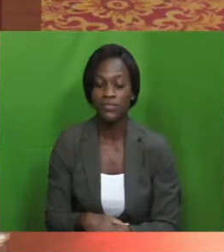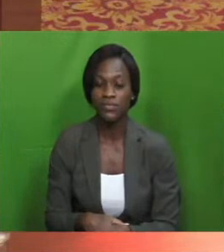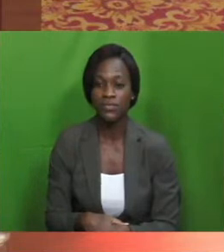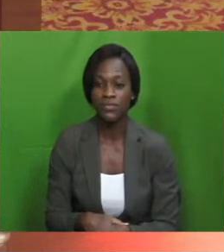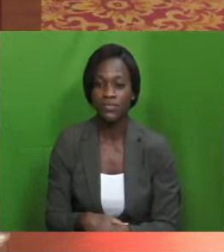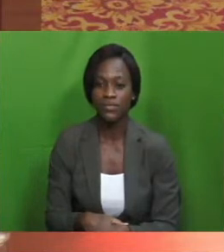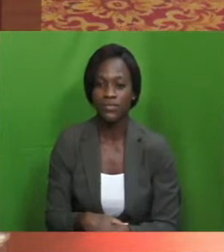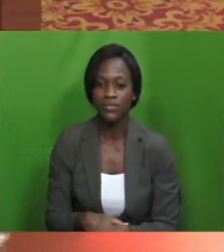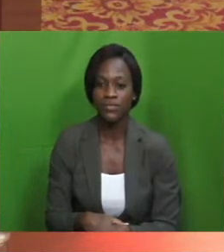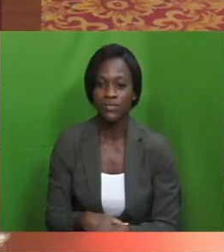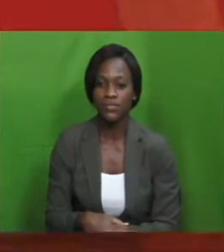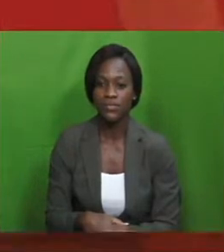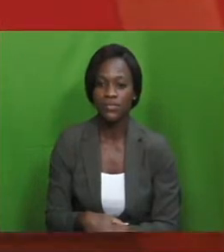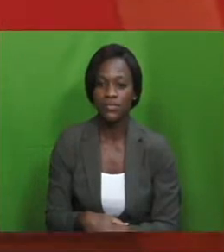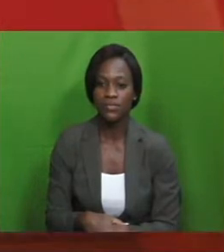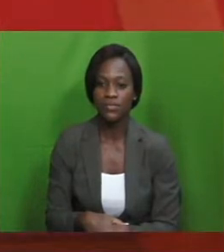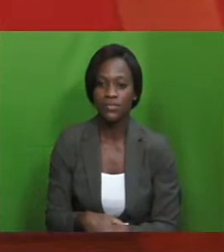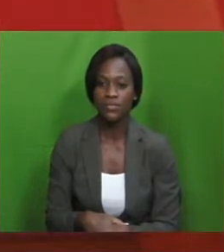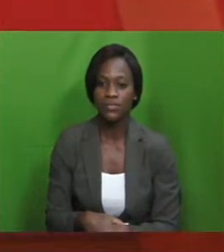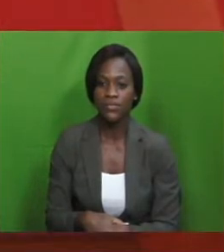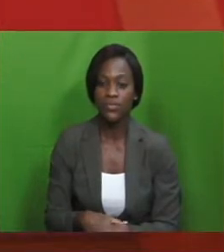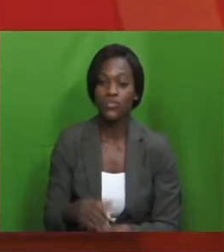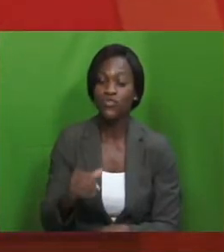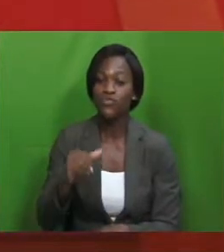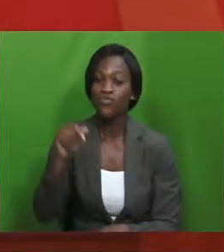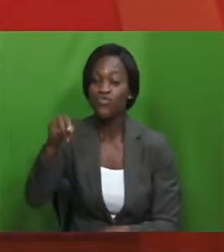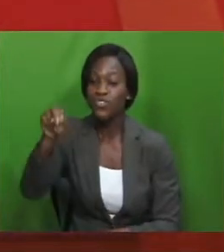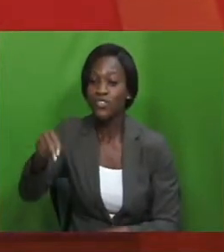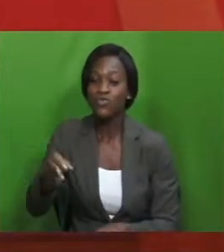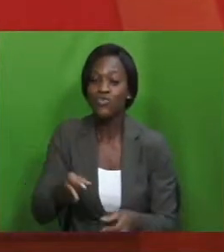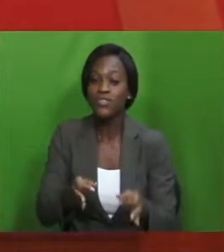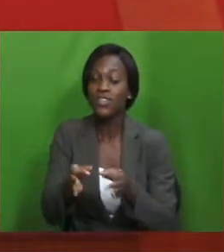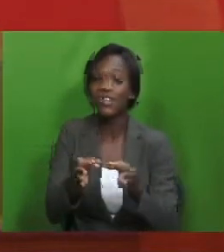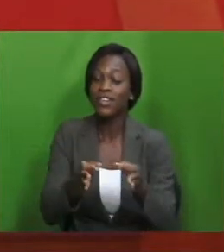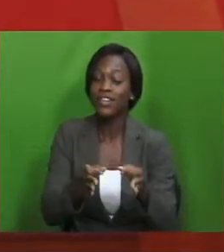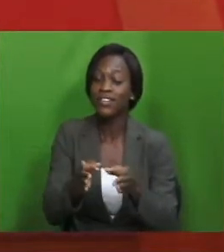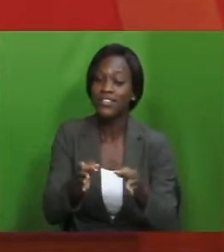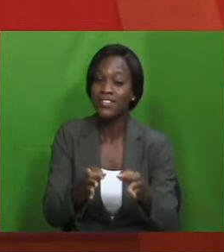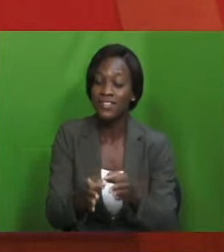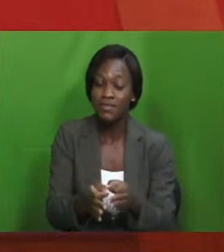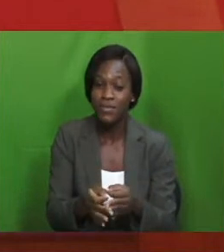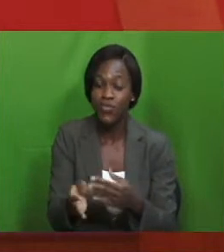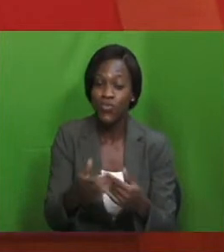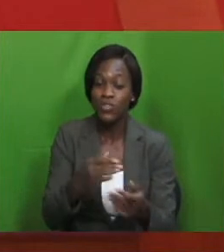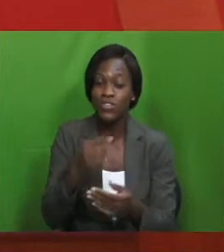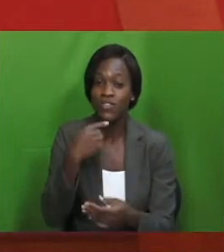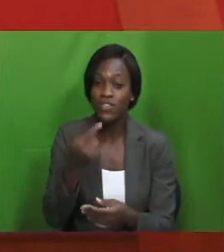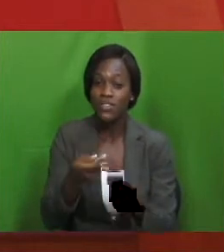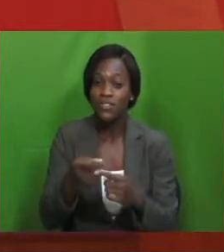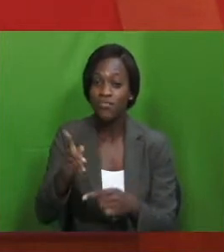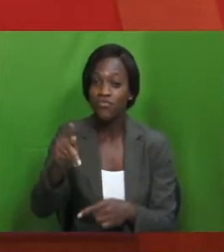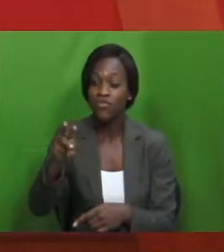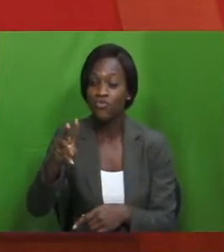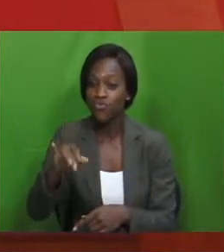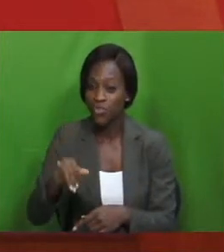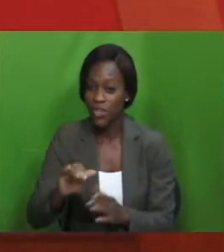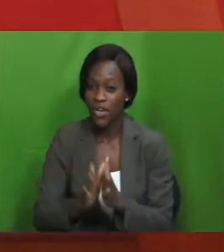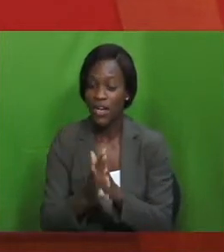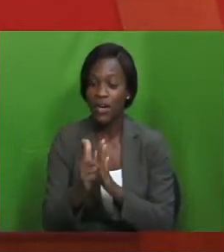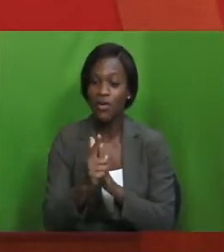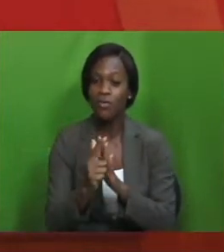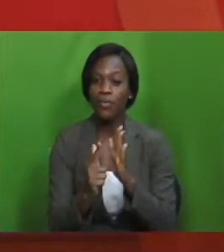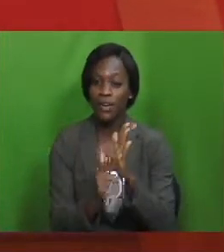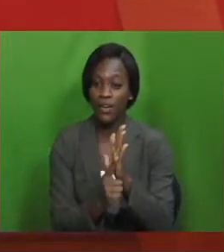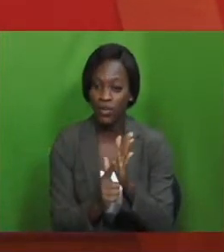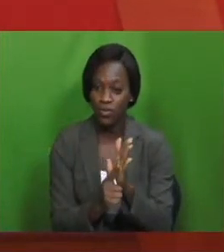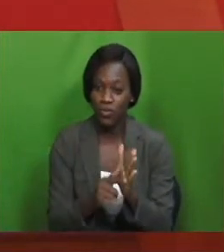You don't run away from translating what you said in different language. By the rules,